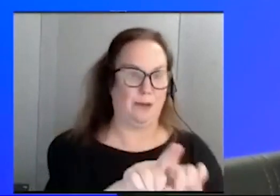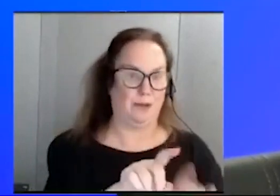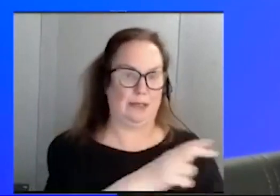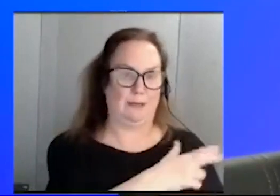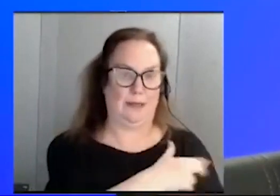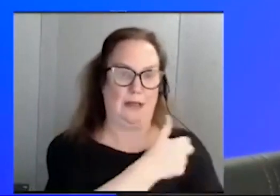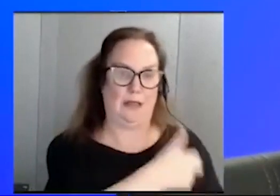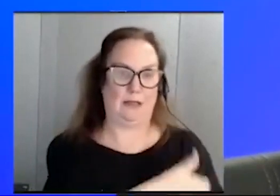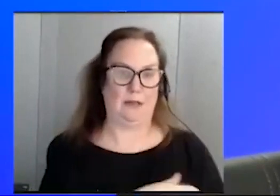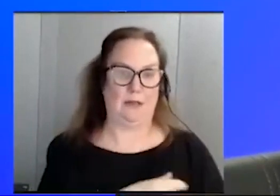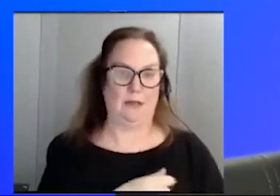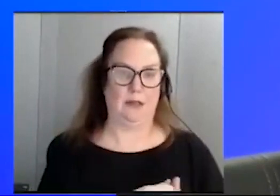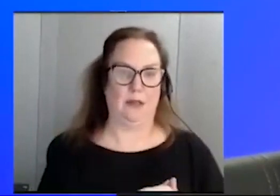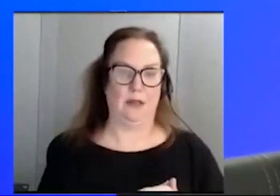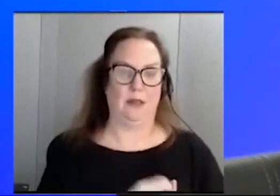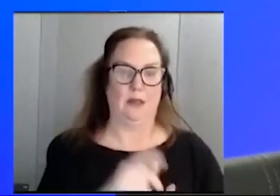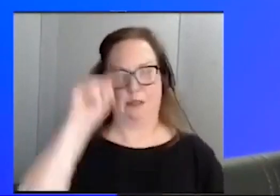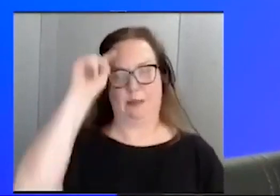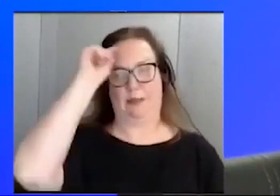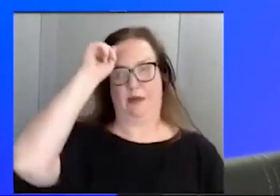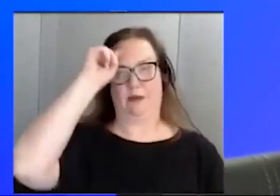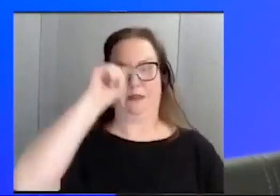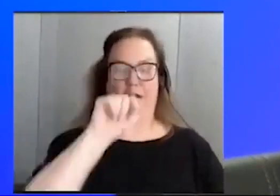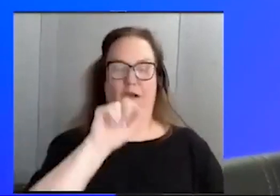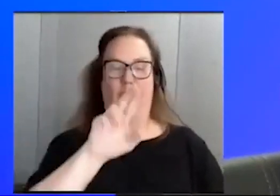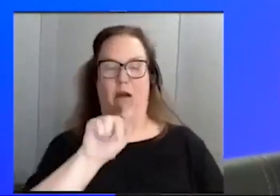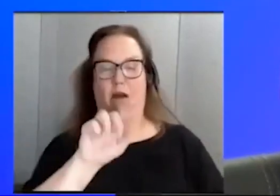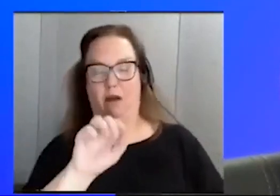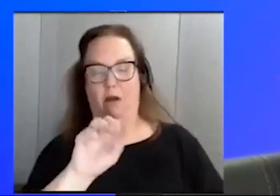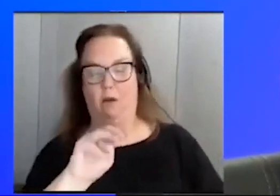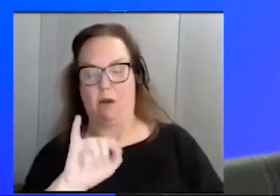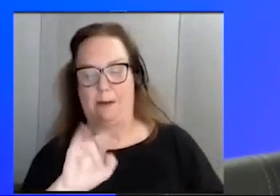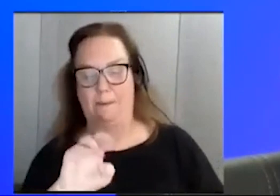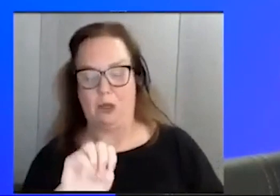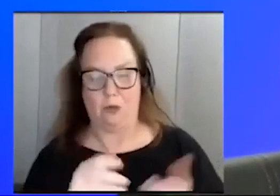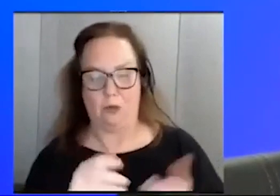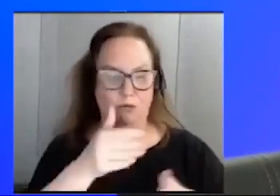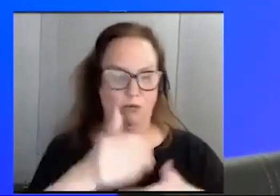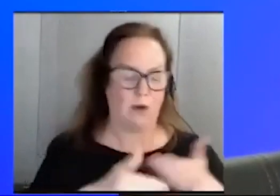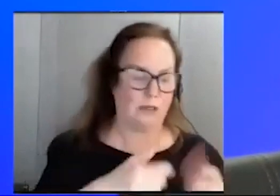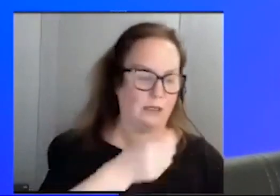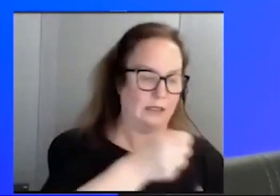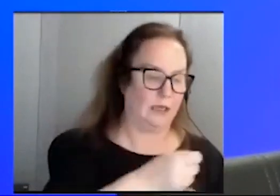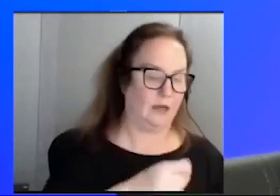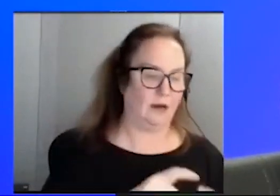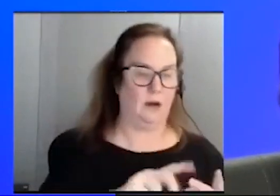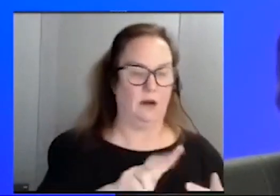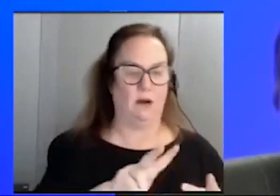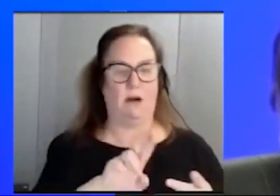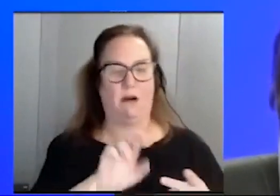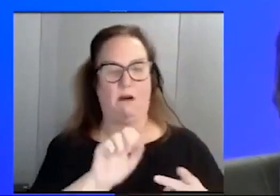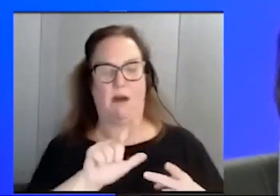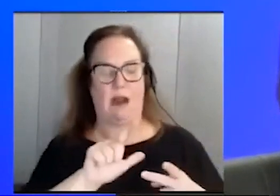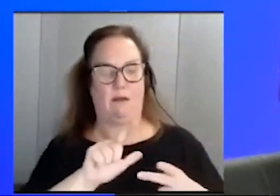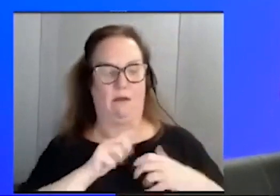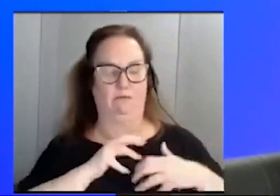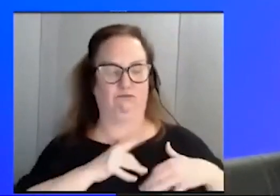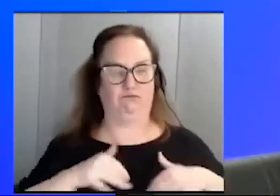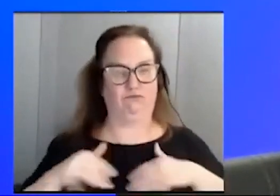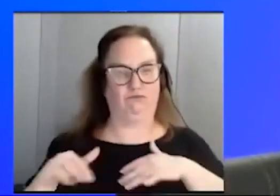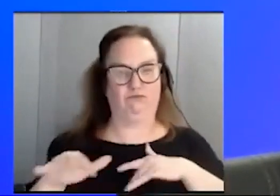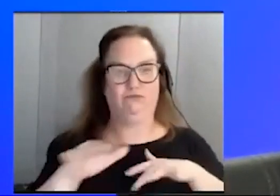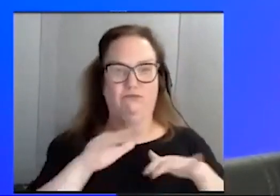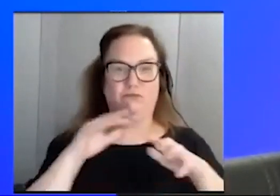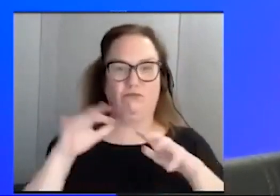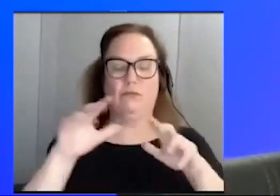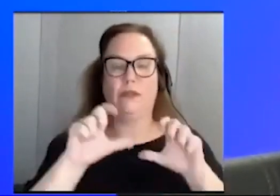there's some theories that maybe an autoimmune process is triggered, or perhaps there are viral particles still circulating that are causing kind of this